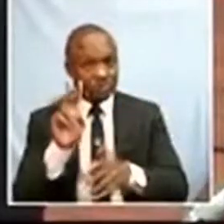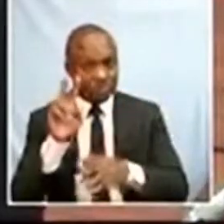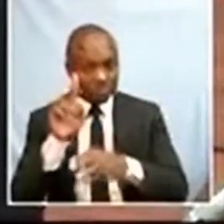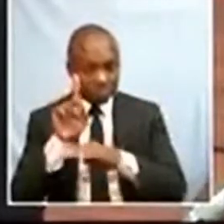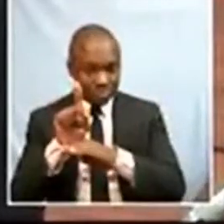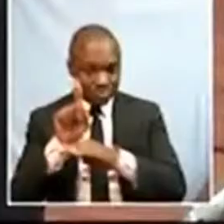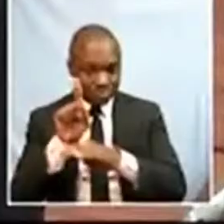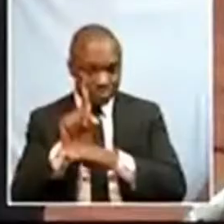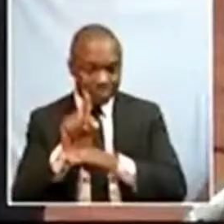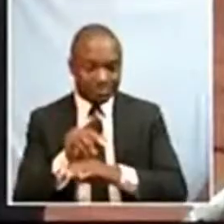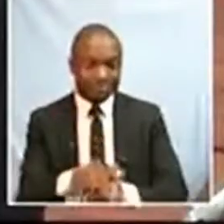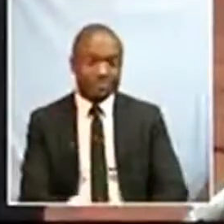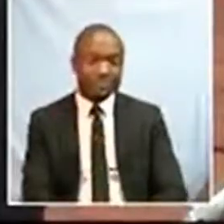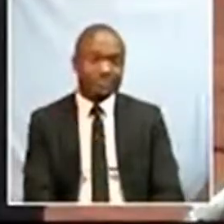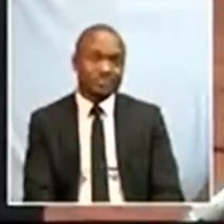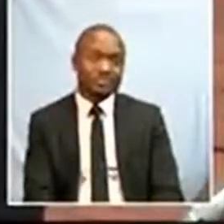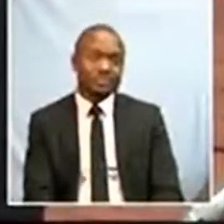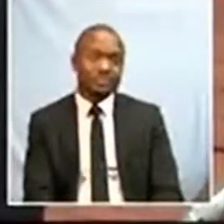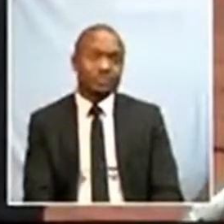projects.